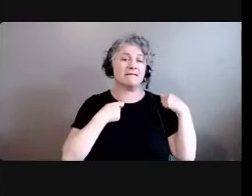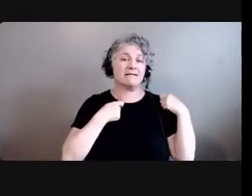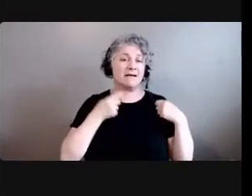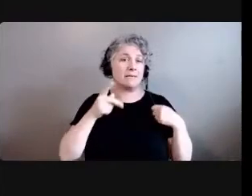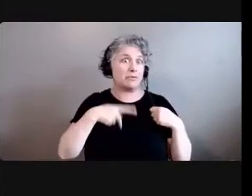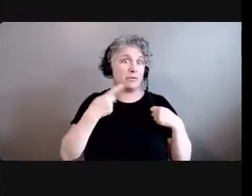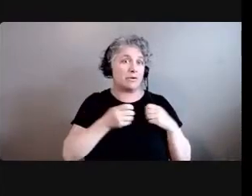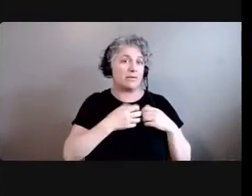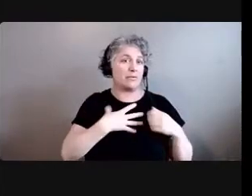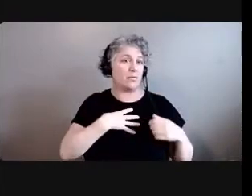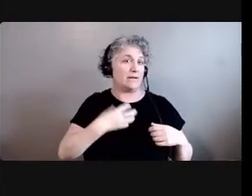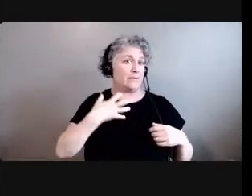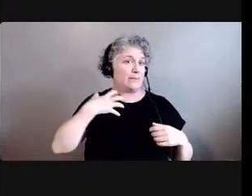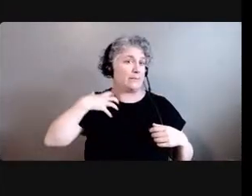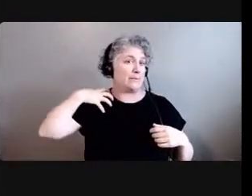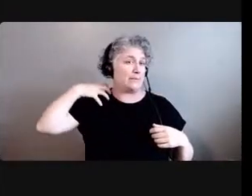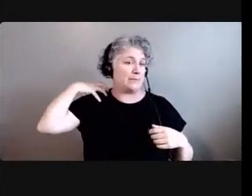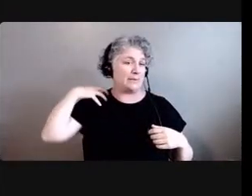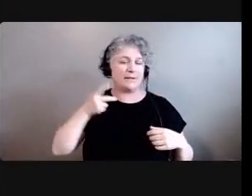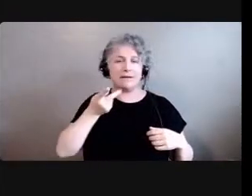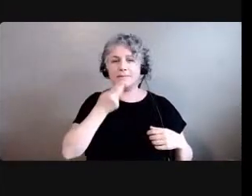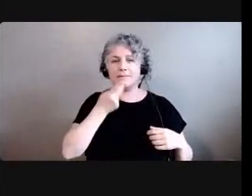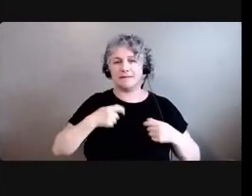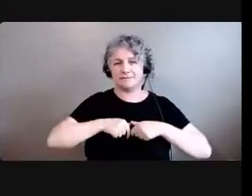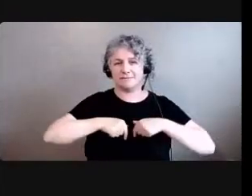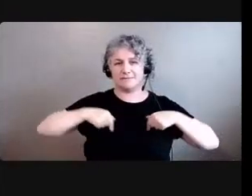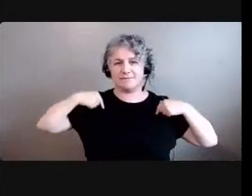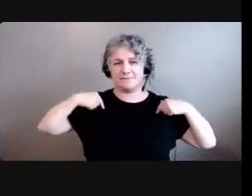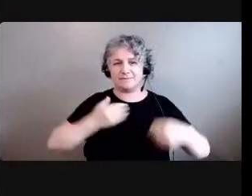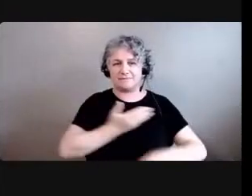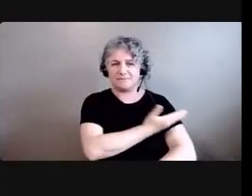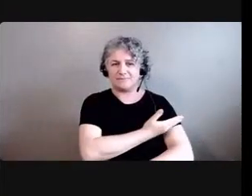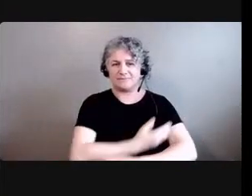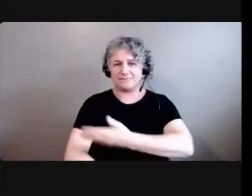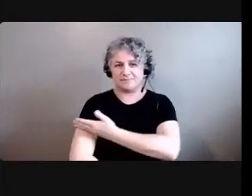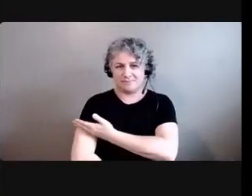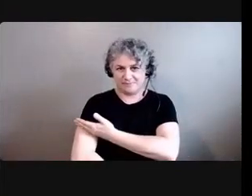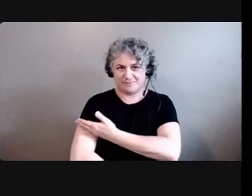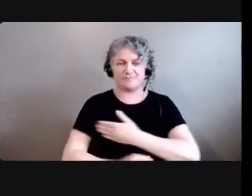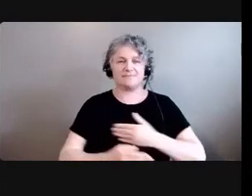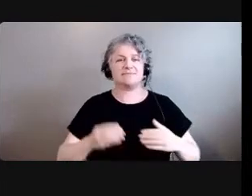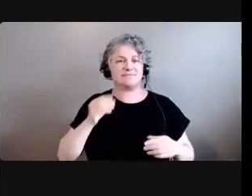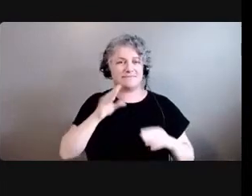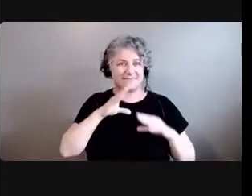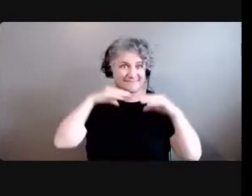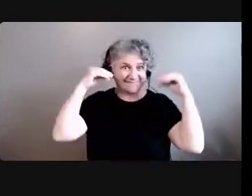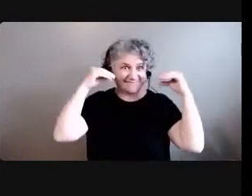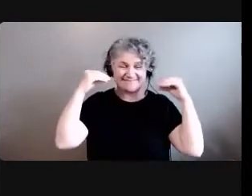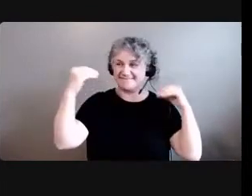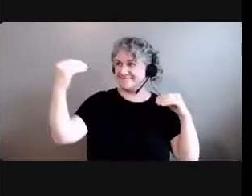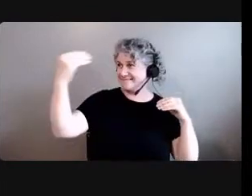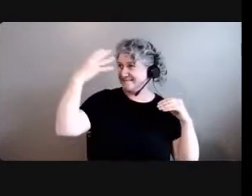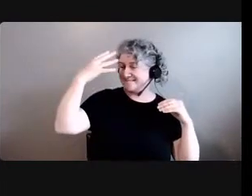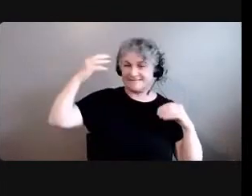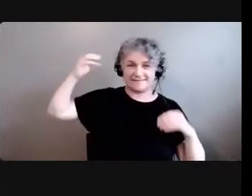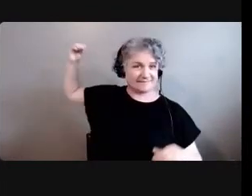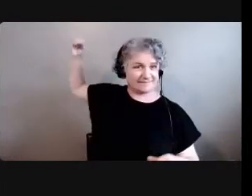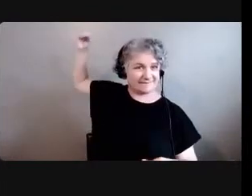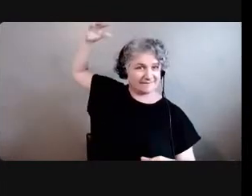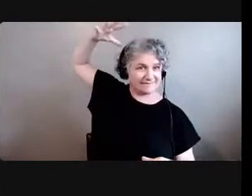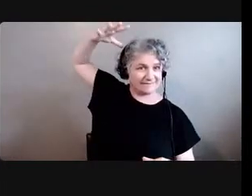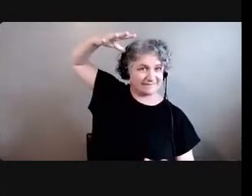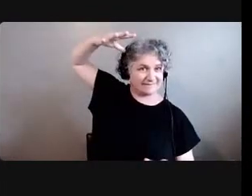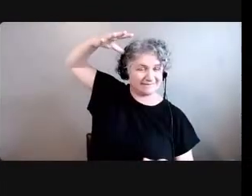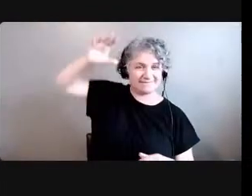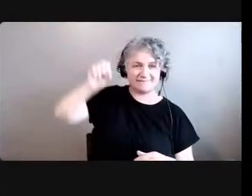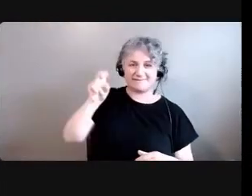t-shirt. Julie is smiling at the camera with the sun shining through the trees behind her. Today, I'm joining you from the